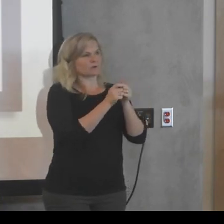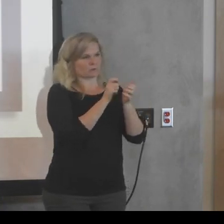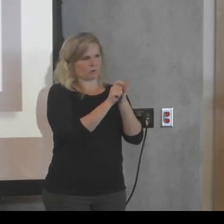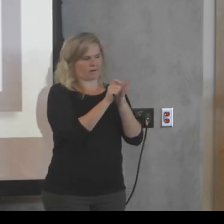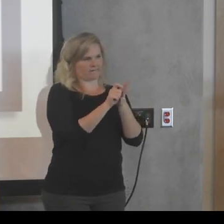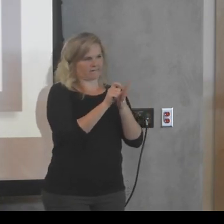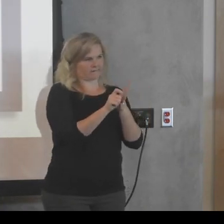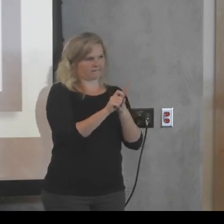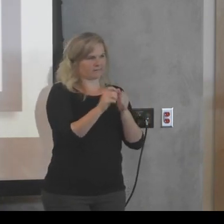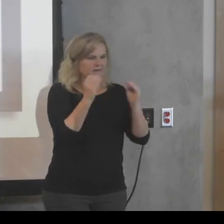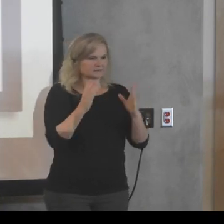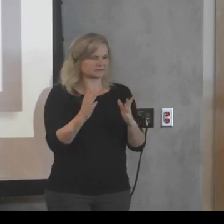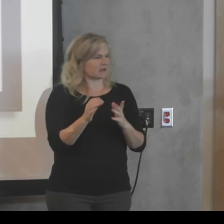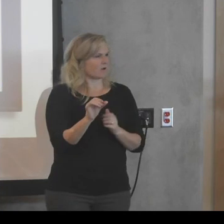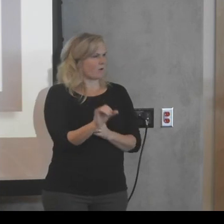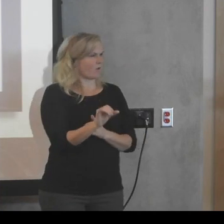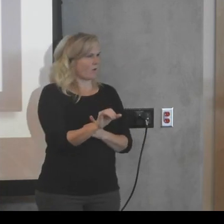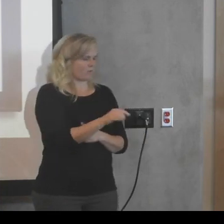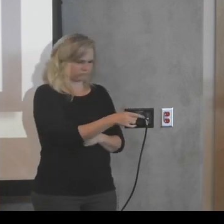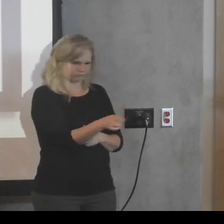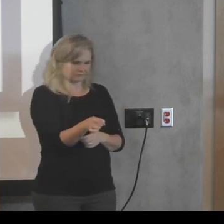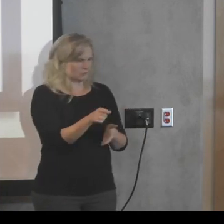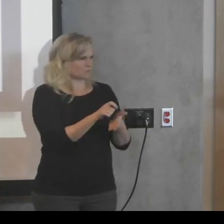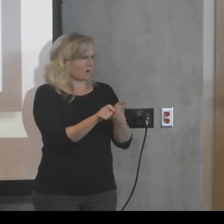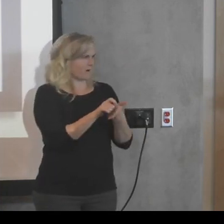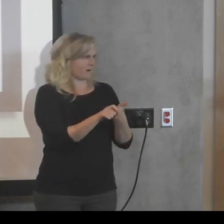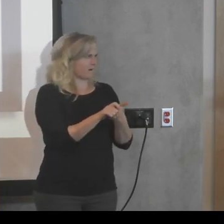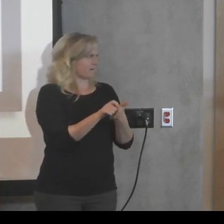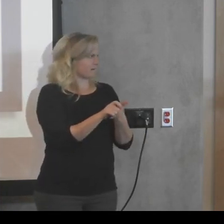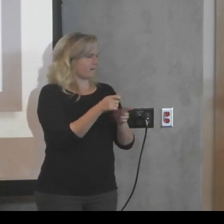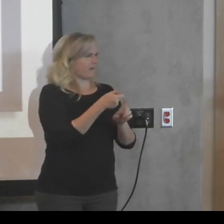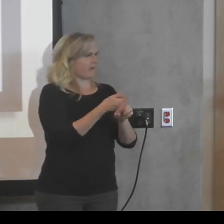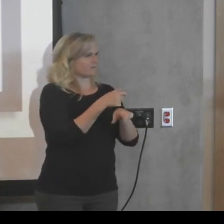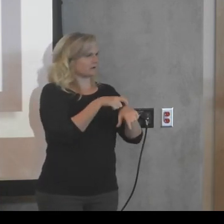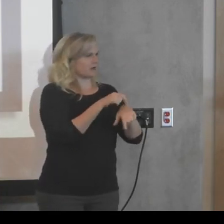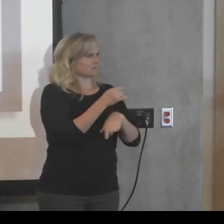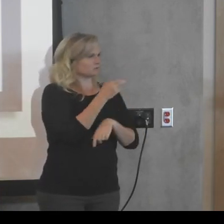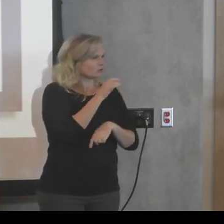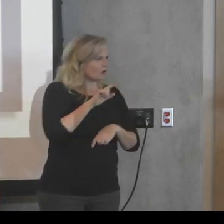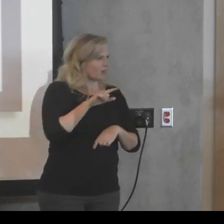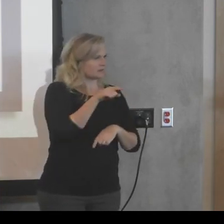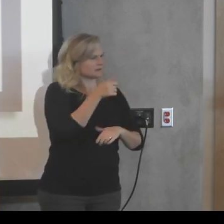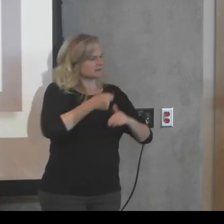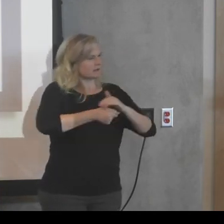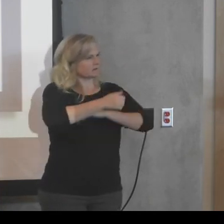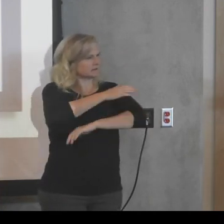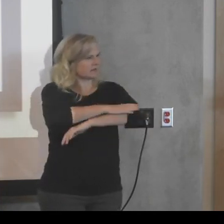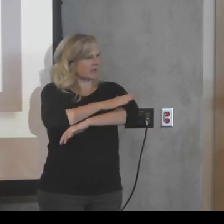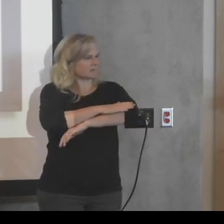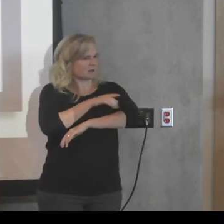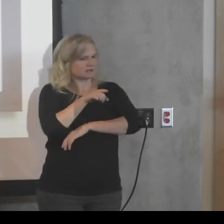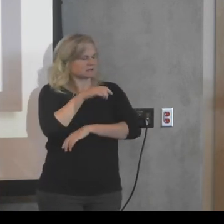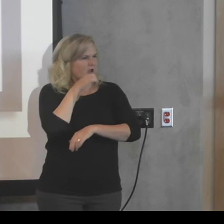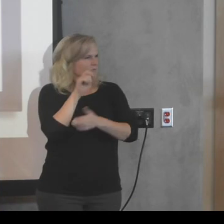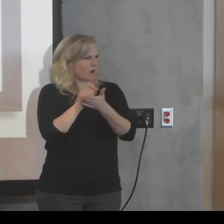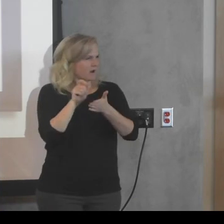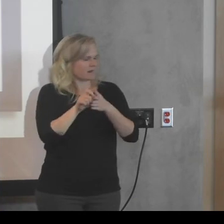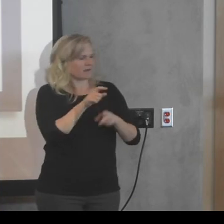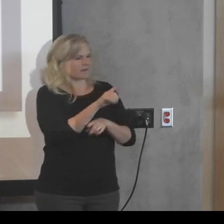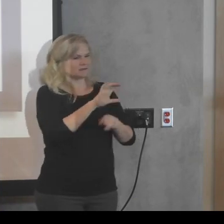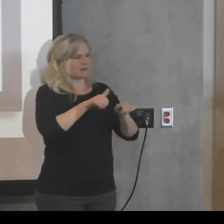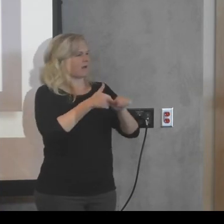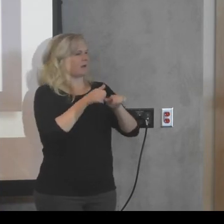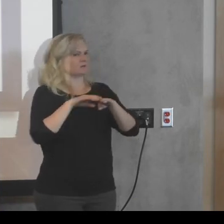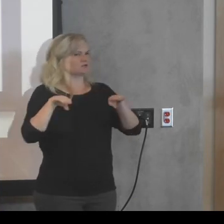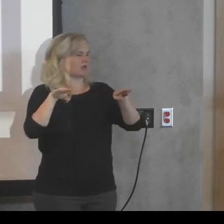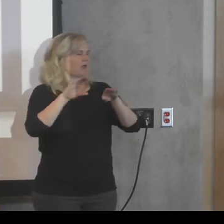teachers are saying, oh, look at his writing. When every time we bring out the journal, he's under the table and behind the bookshelf.